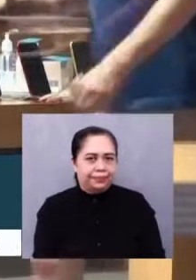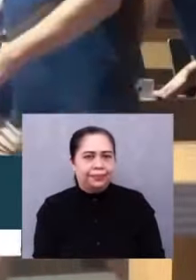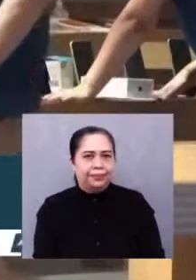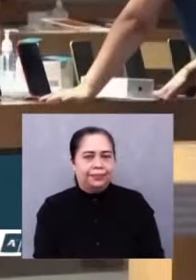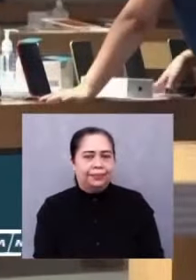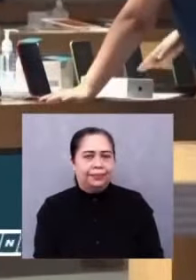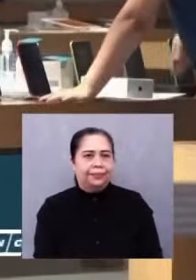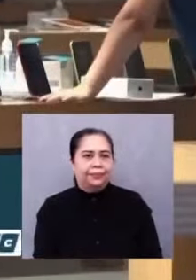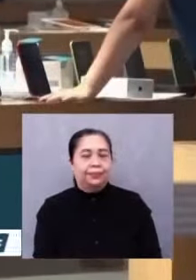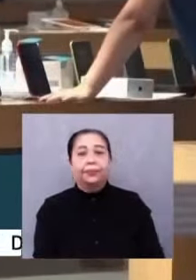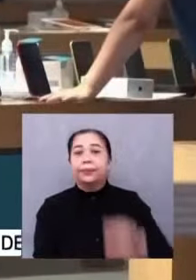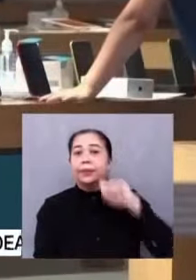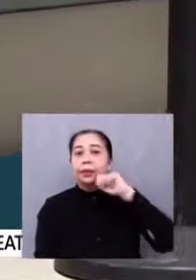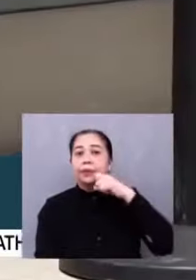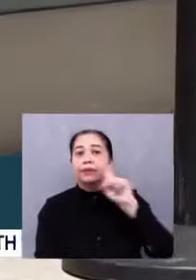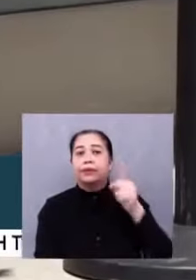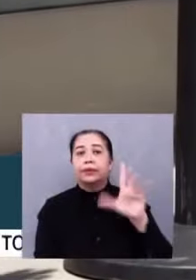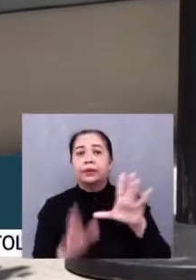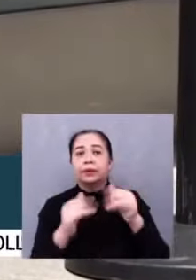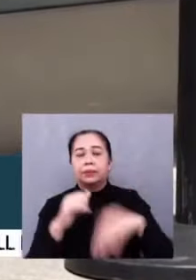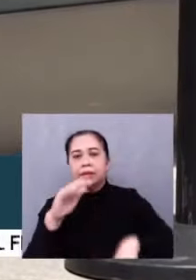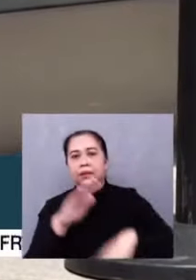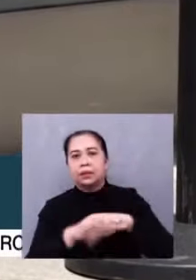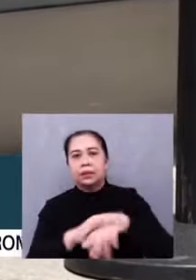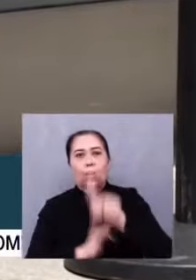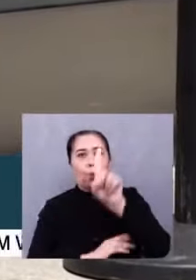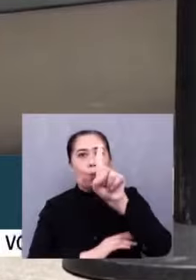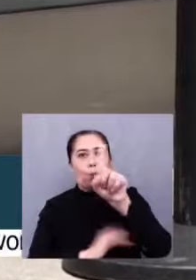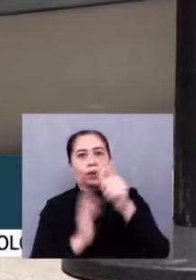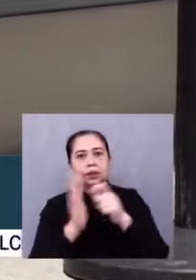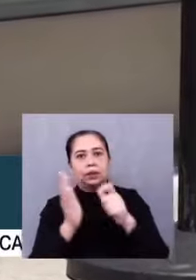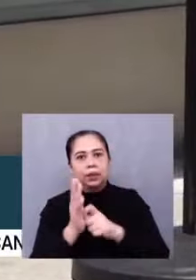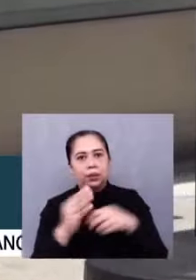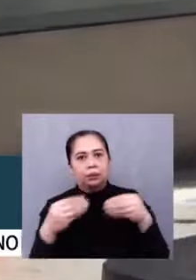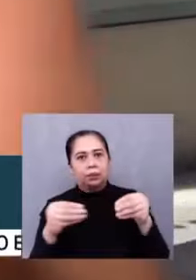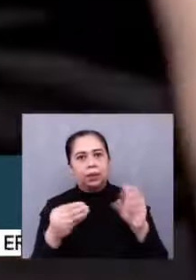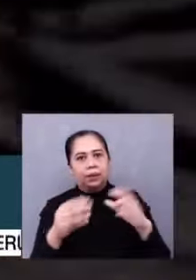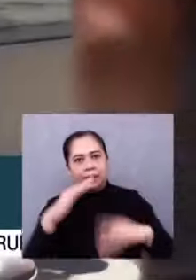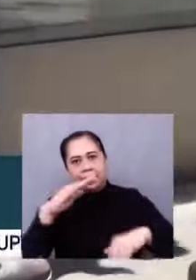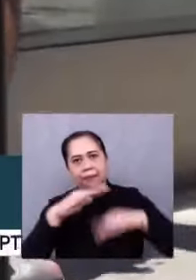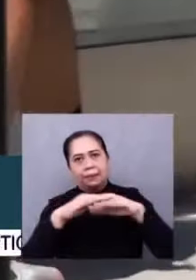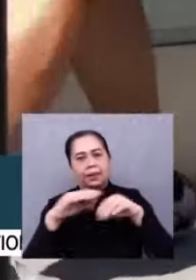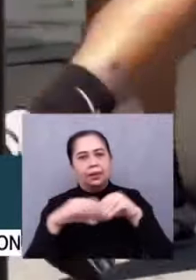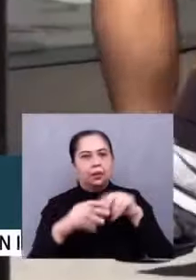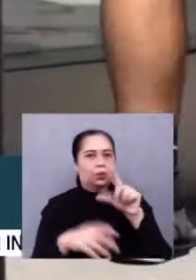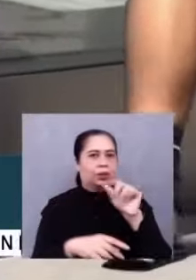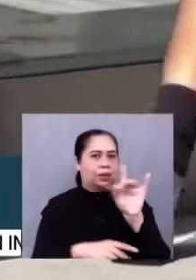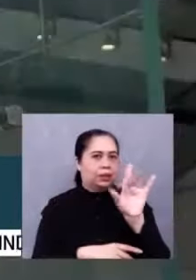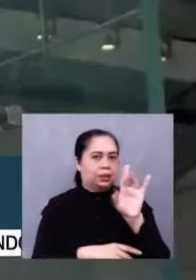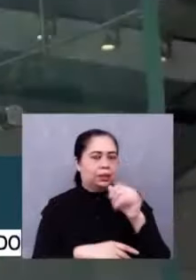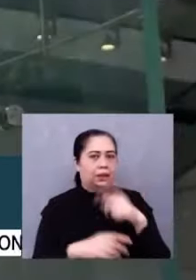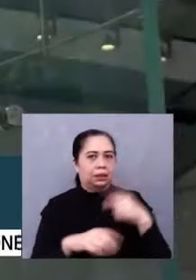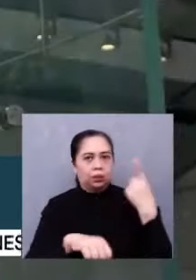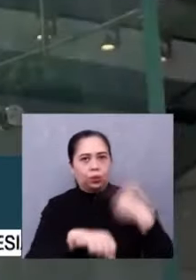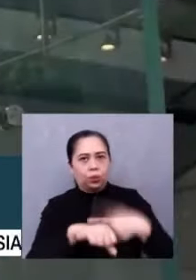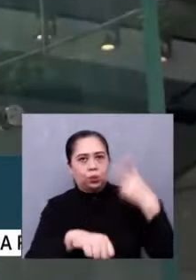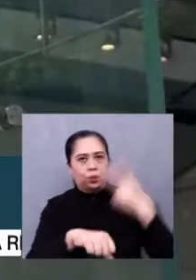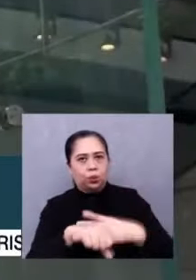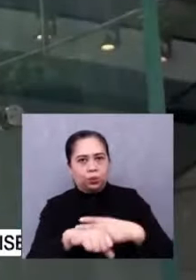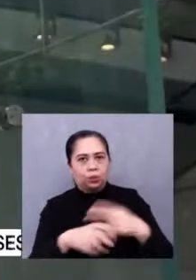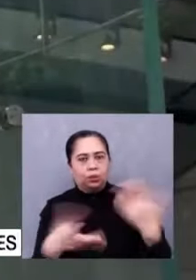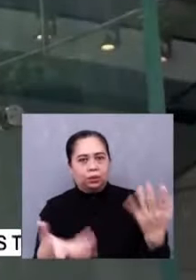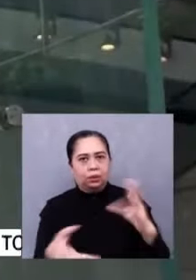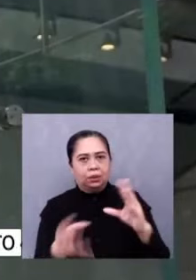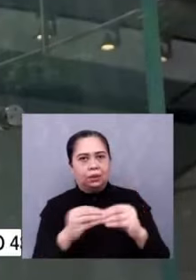Apple was the first company to hit the $1 trillion market cap in 2018, and it doubled that valuation last